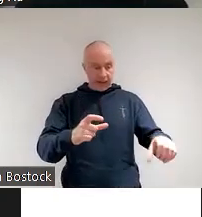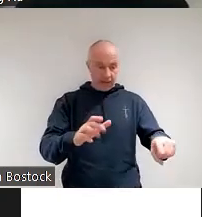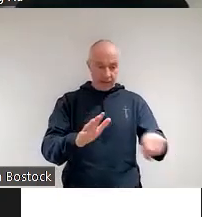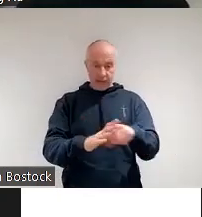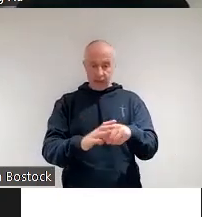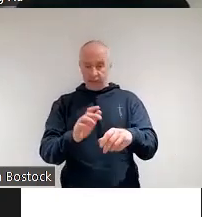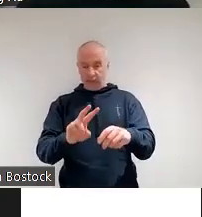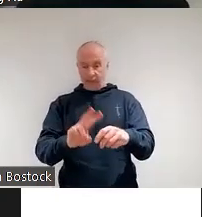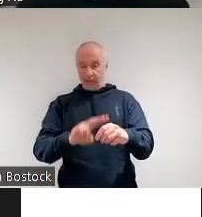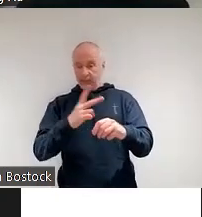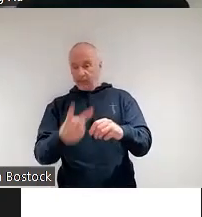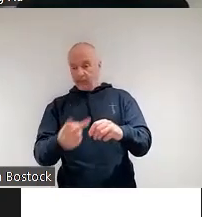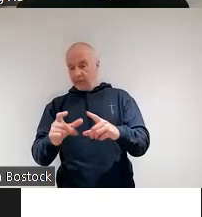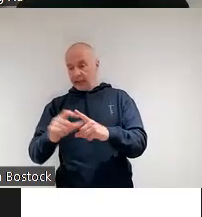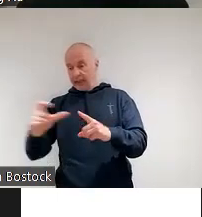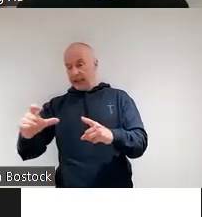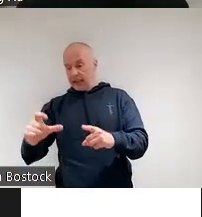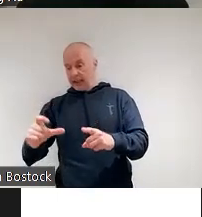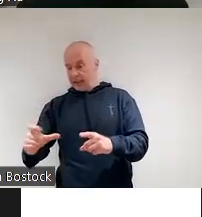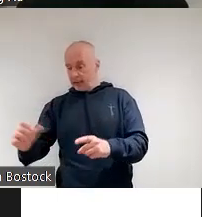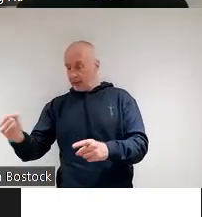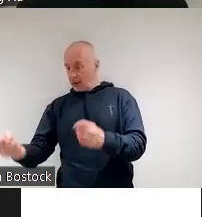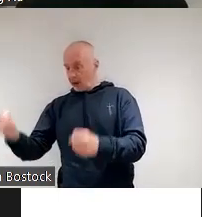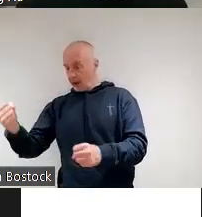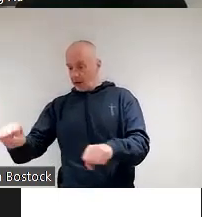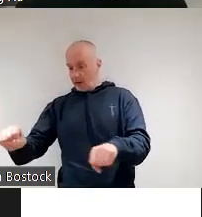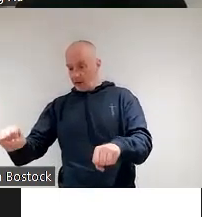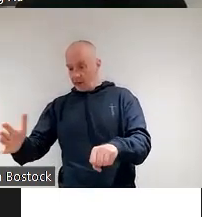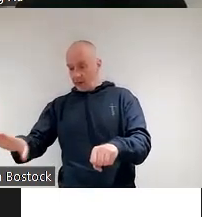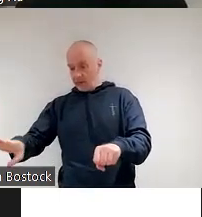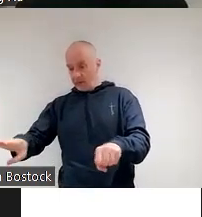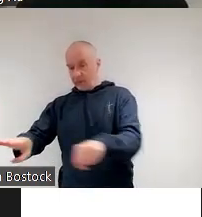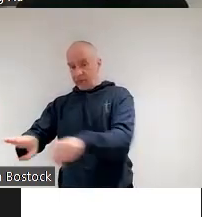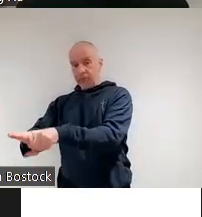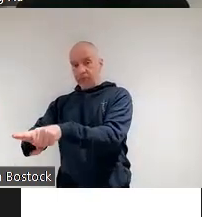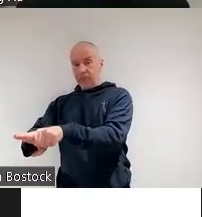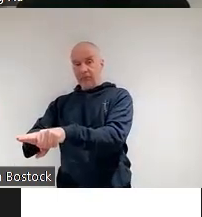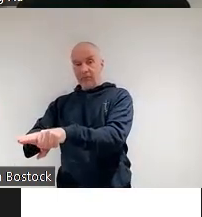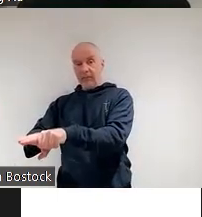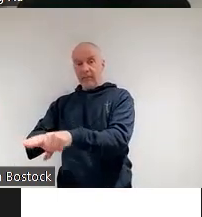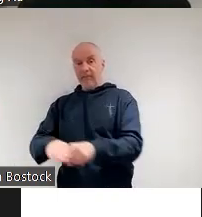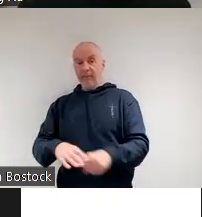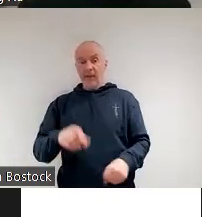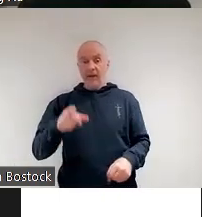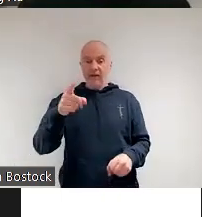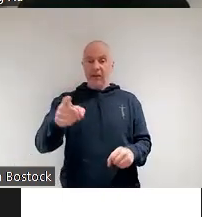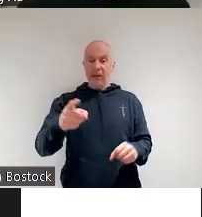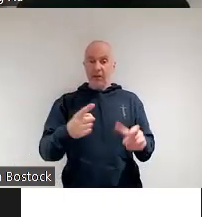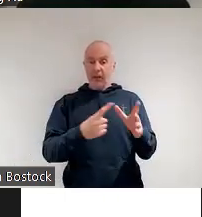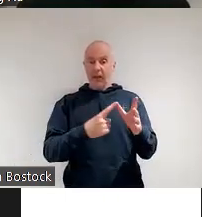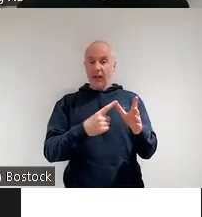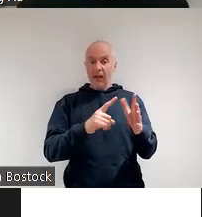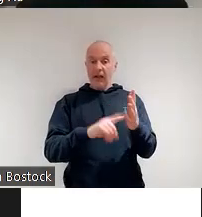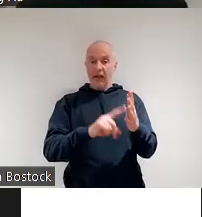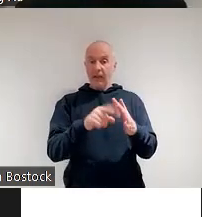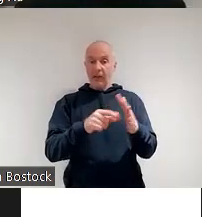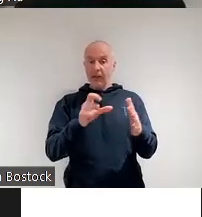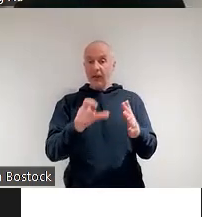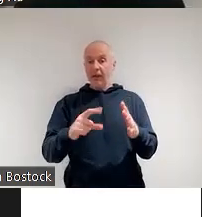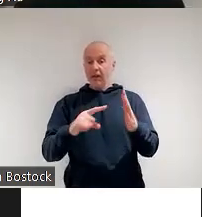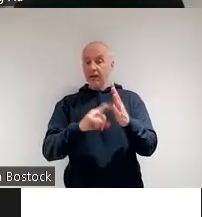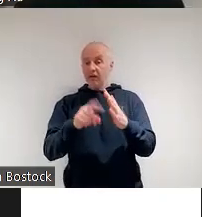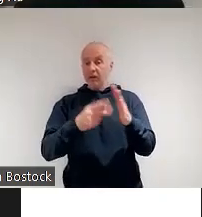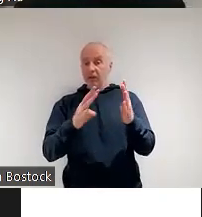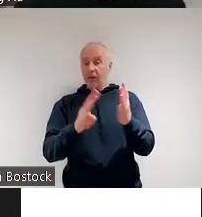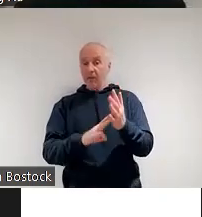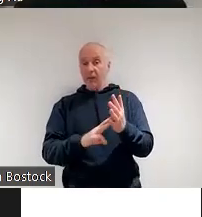then you can plug into your car directly. For example, this one is IOP. This one is Tritium, an Australia company.